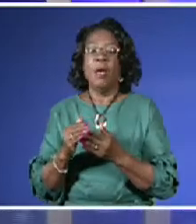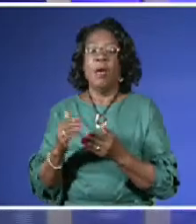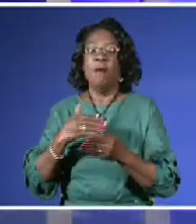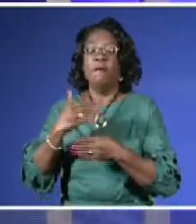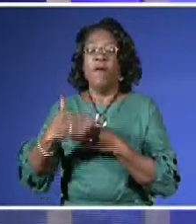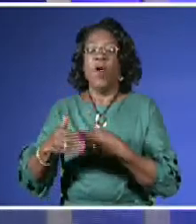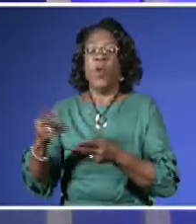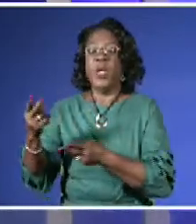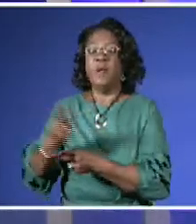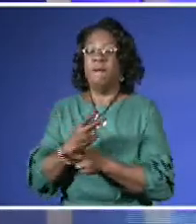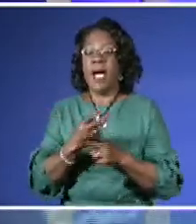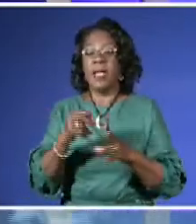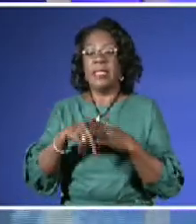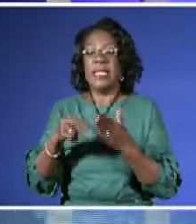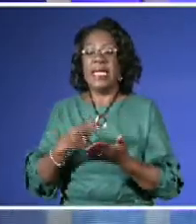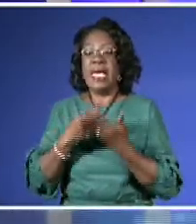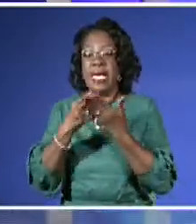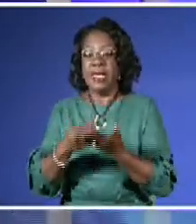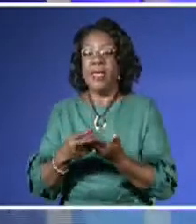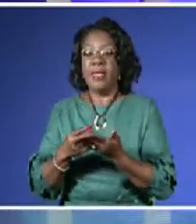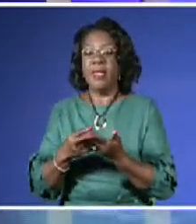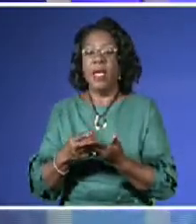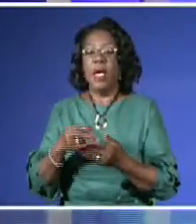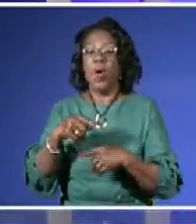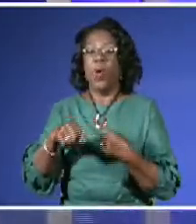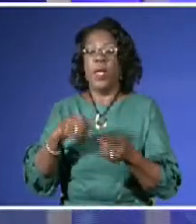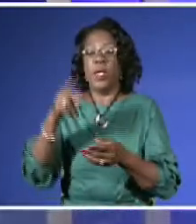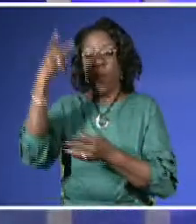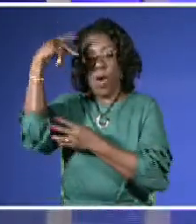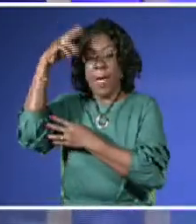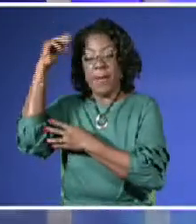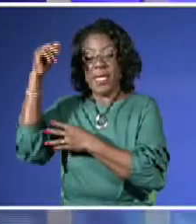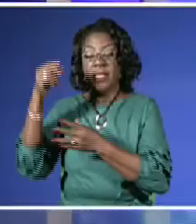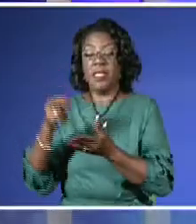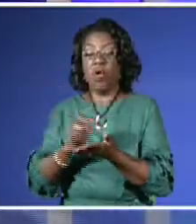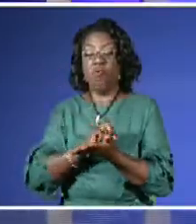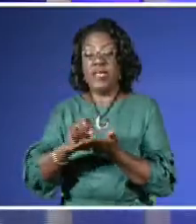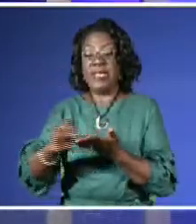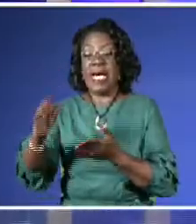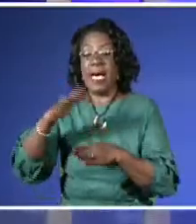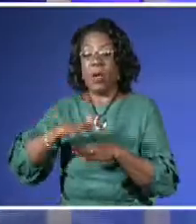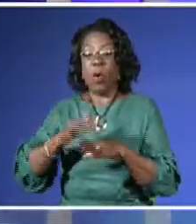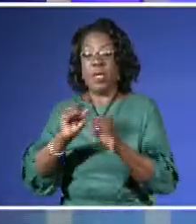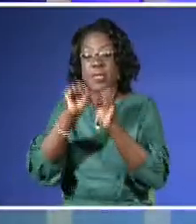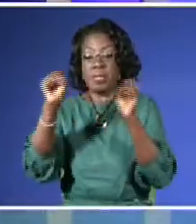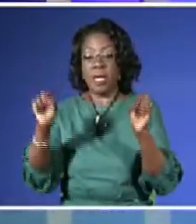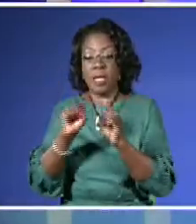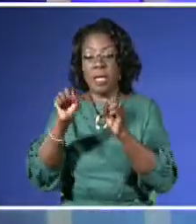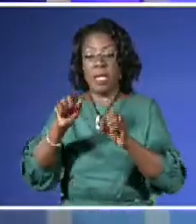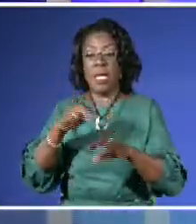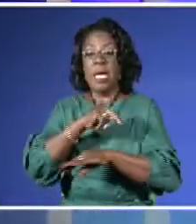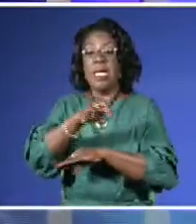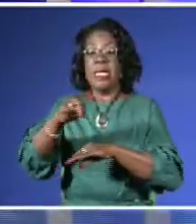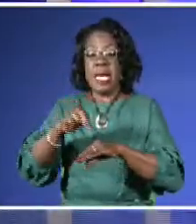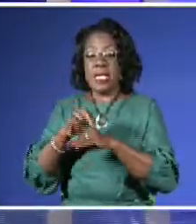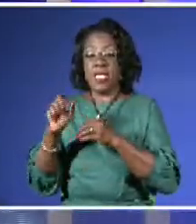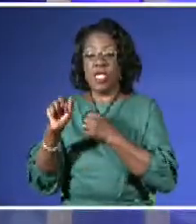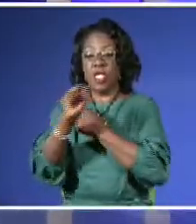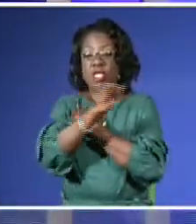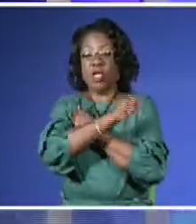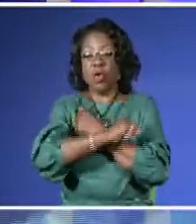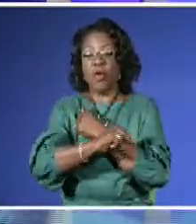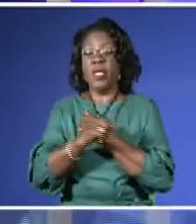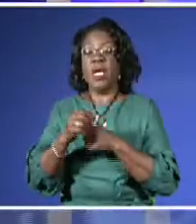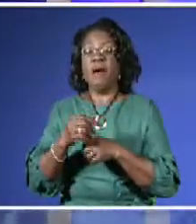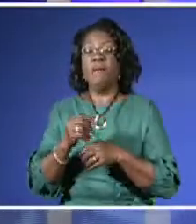Following the unrest in Haiti, which resulted in the resignation of the prime minister on Saturday, national security officials have been on high alert for the